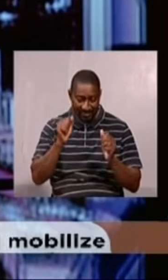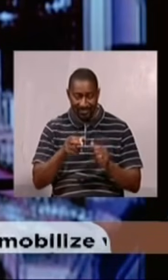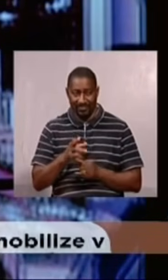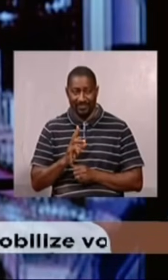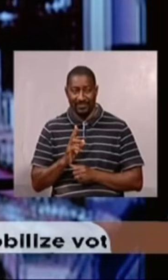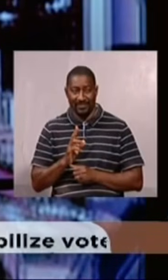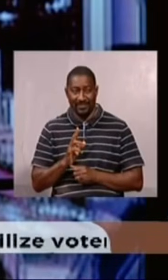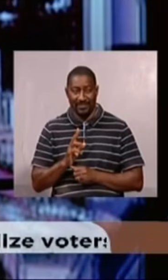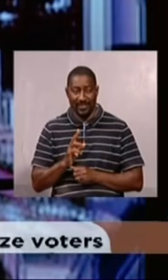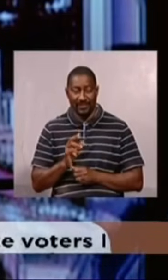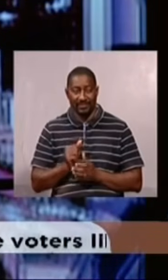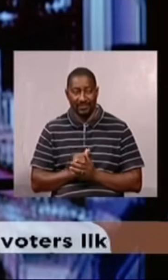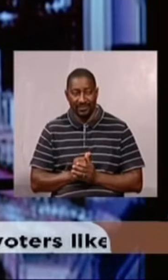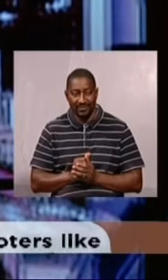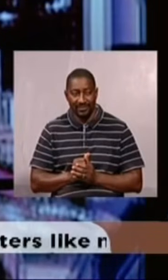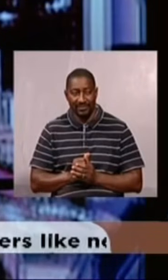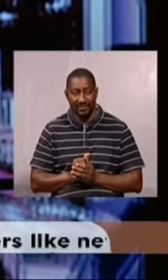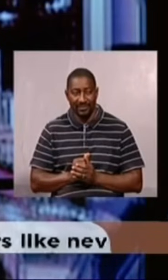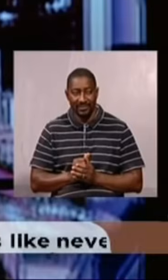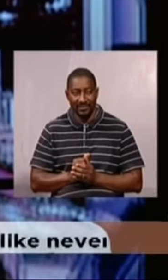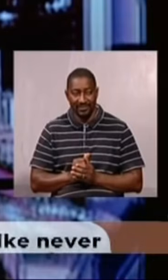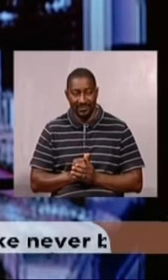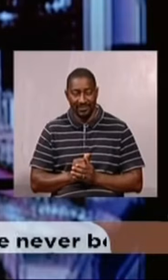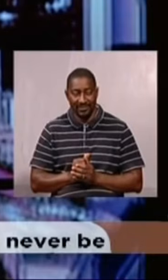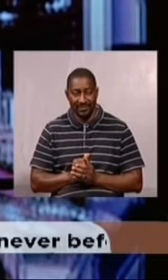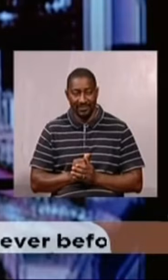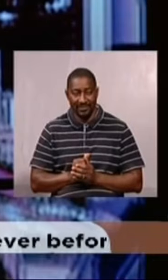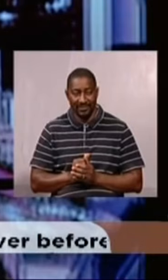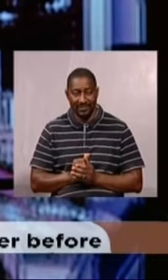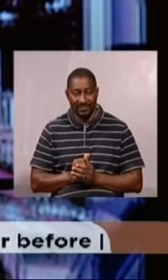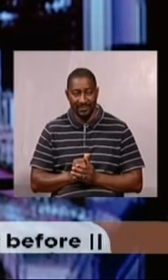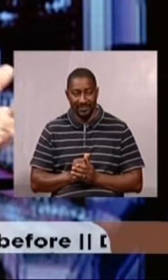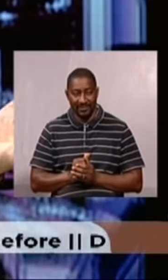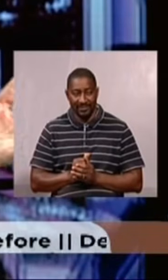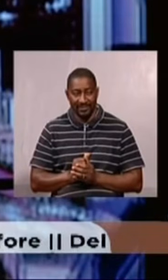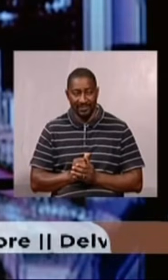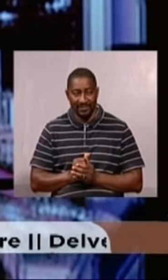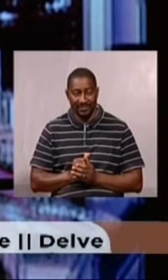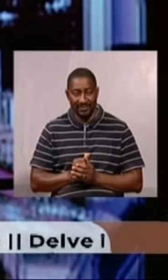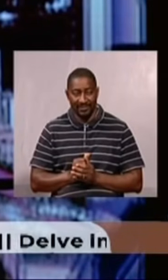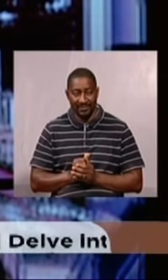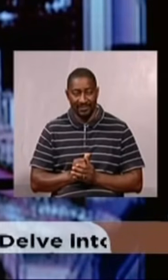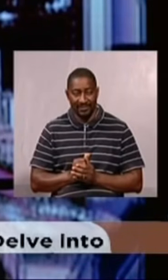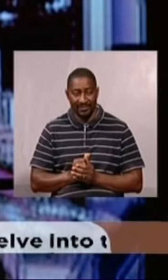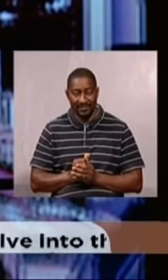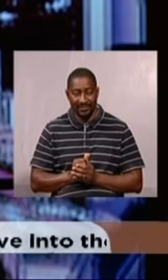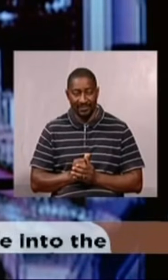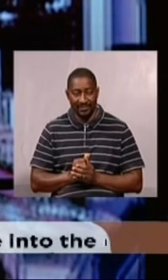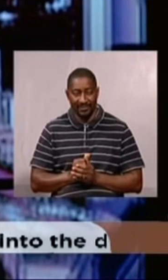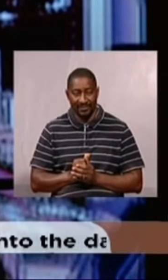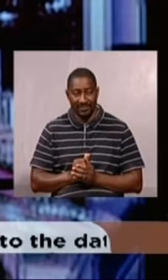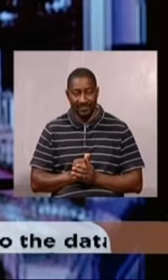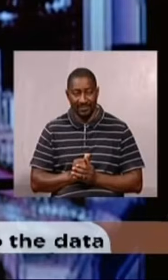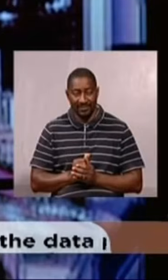that than if it's an image of a manifesto cover or something. So, the personal seems to be quite